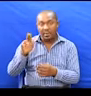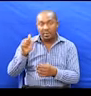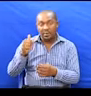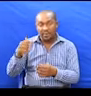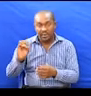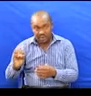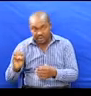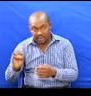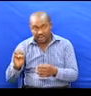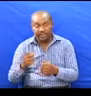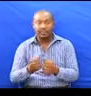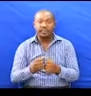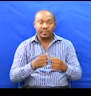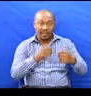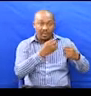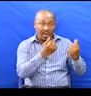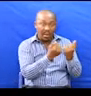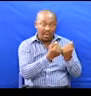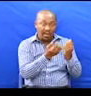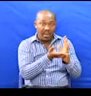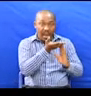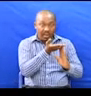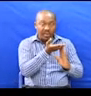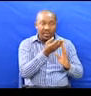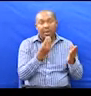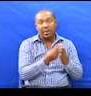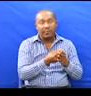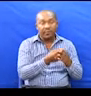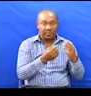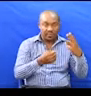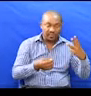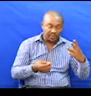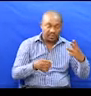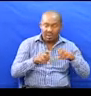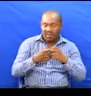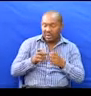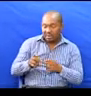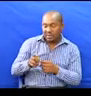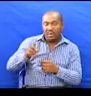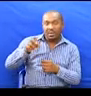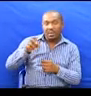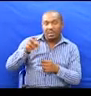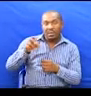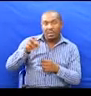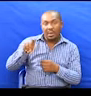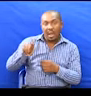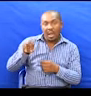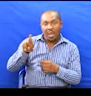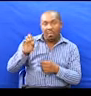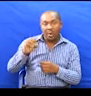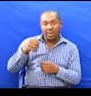carbon, hydrogen, and what? And oxygen. But in case of this one, they are made up